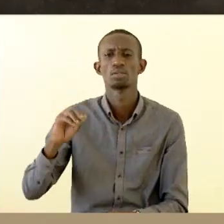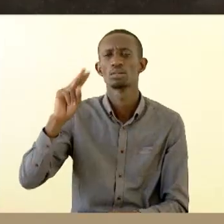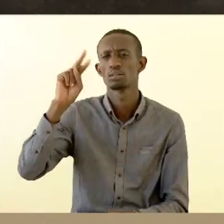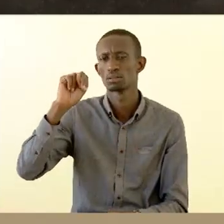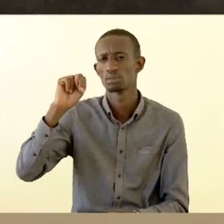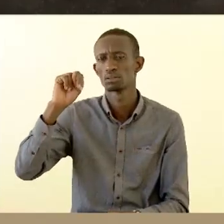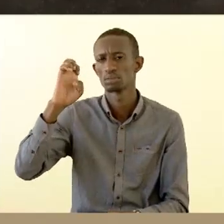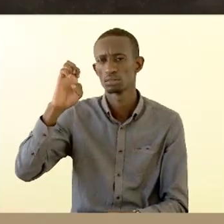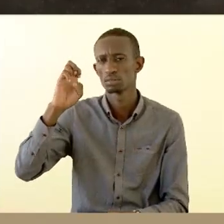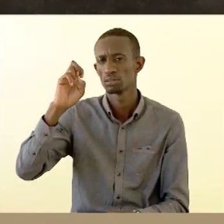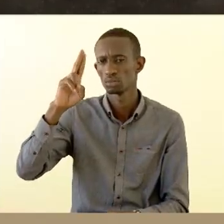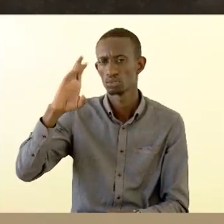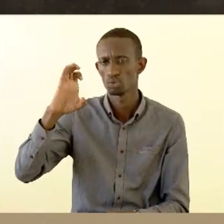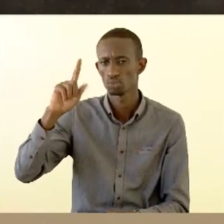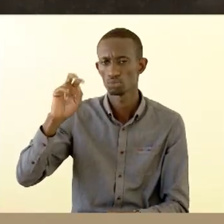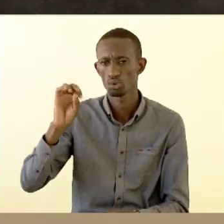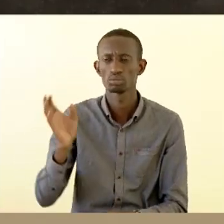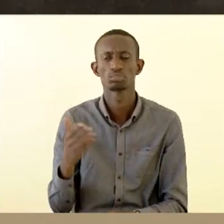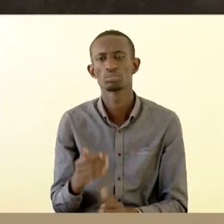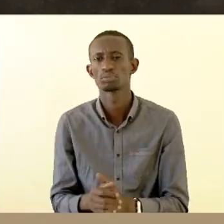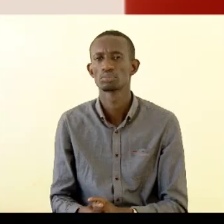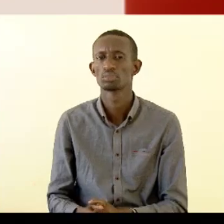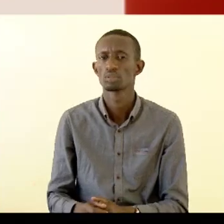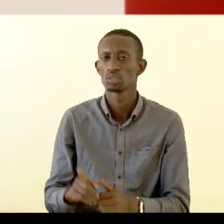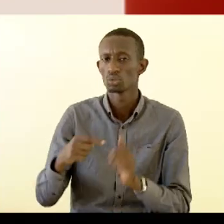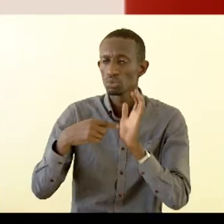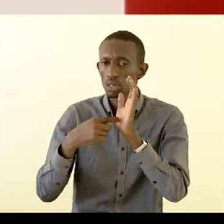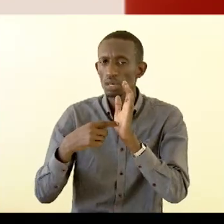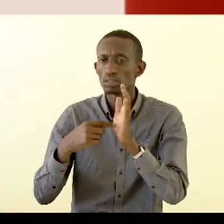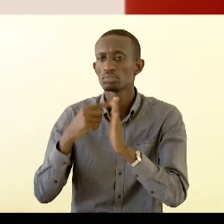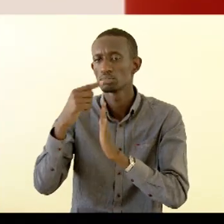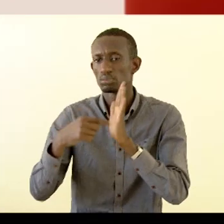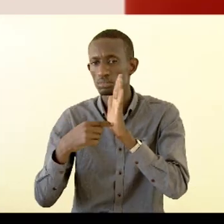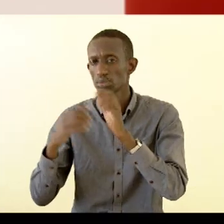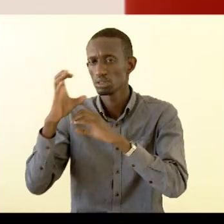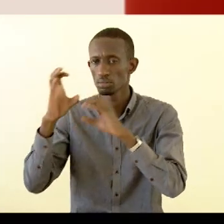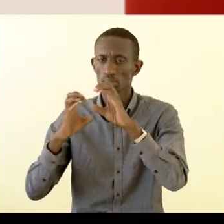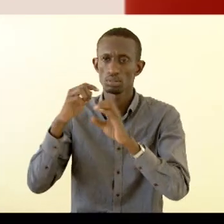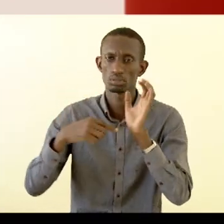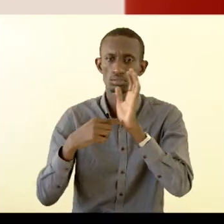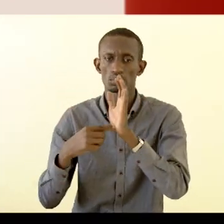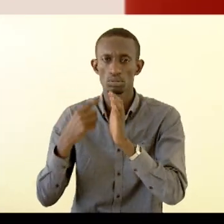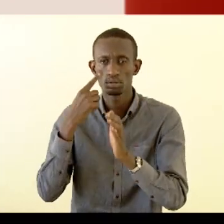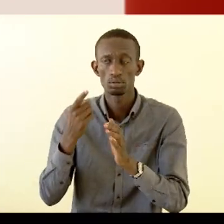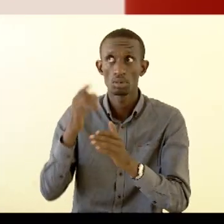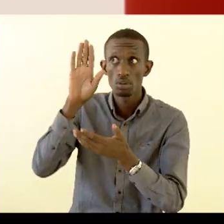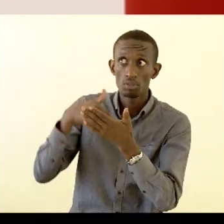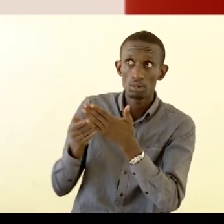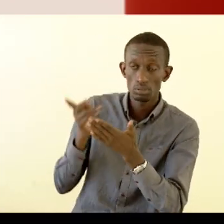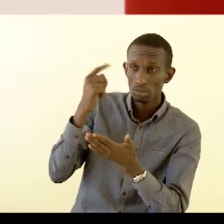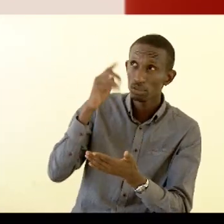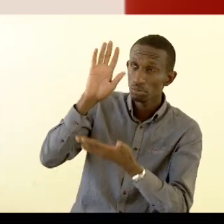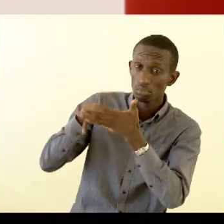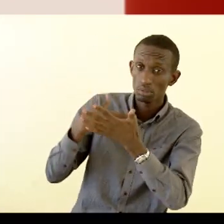represent the chemical symbol. And what we will use here is the table. You see the table we have here.